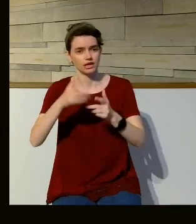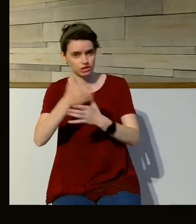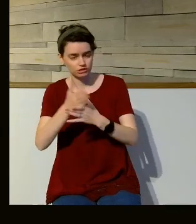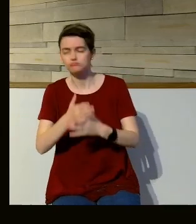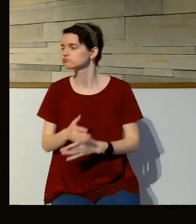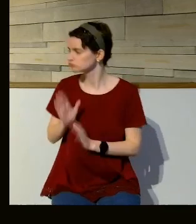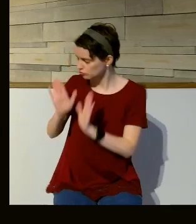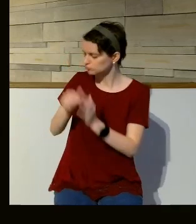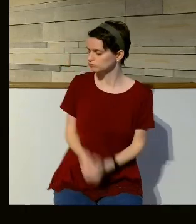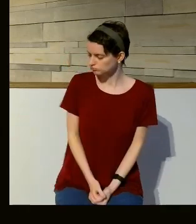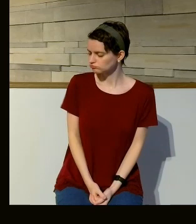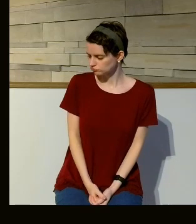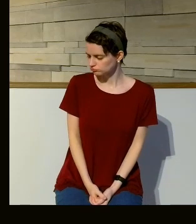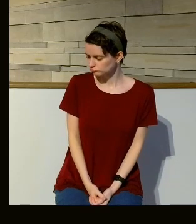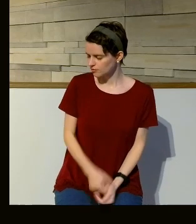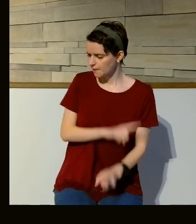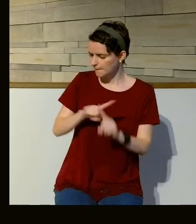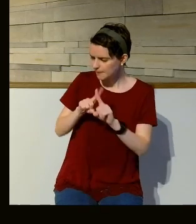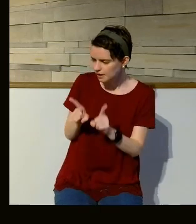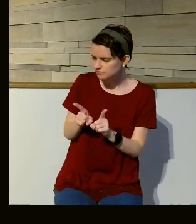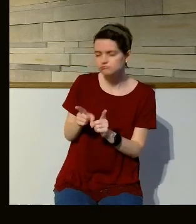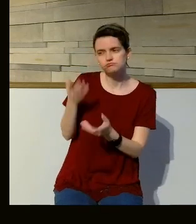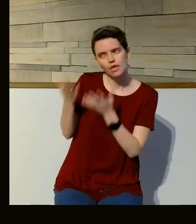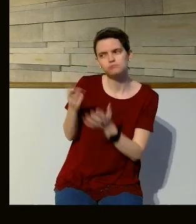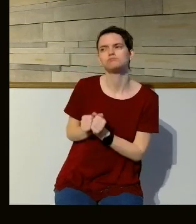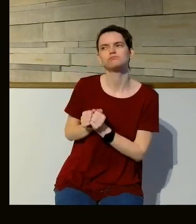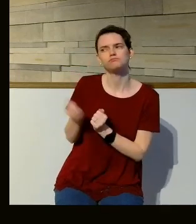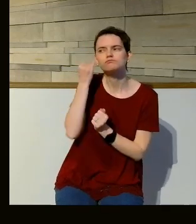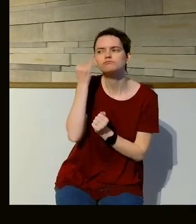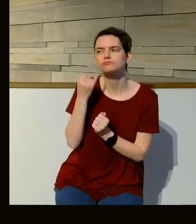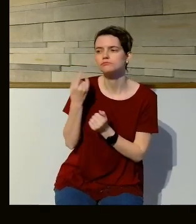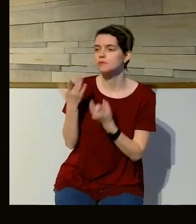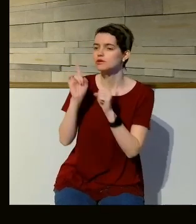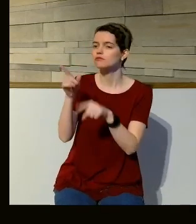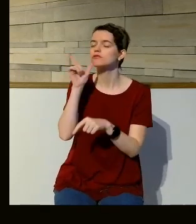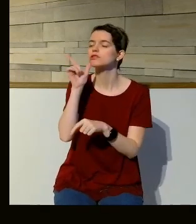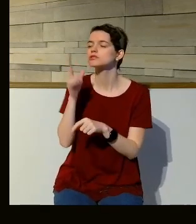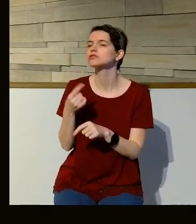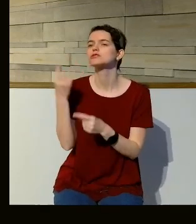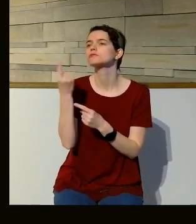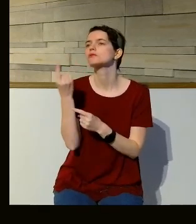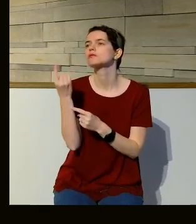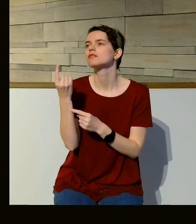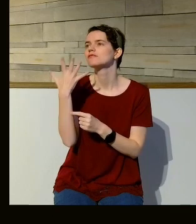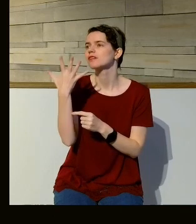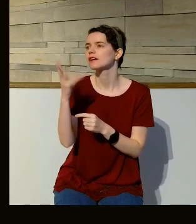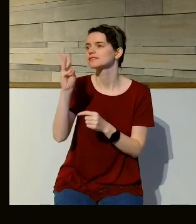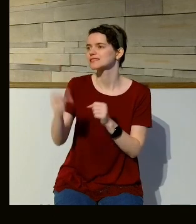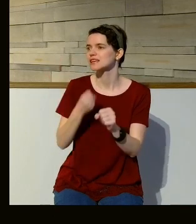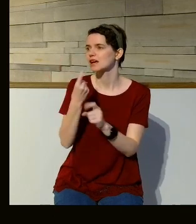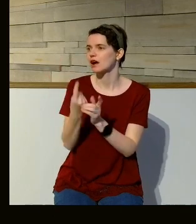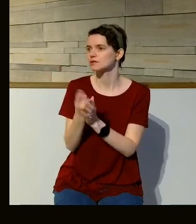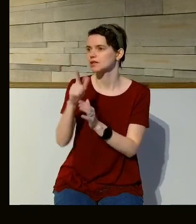I said, that's fantastic. But as a hypothetical, so you go for lunch. Let's suppose 5 or 6 hours later, a